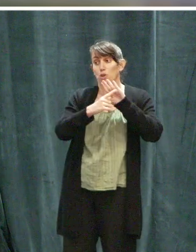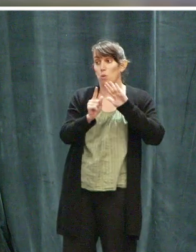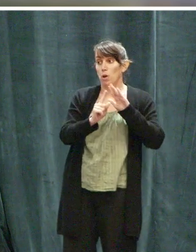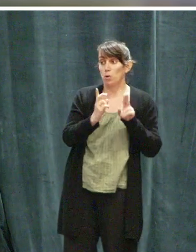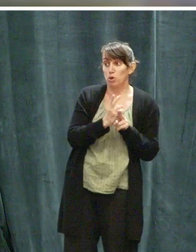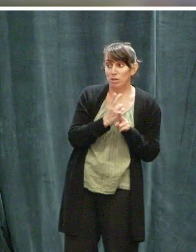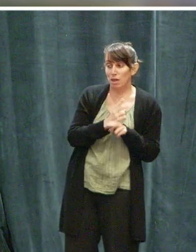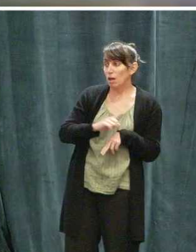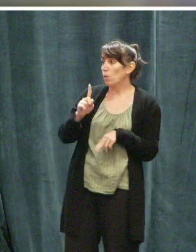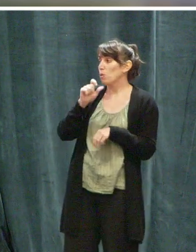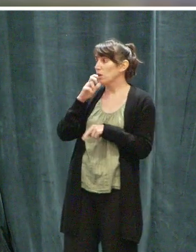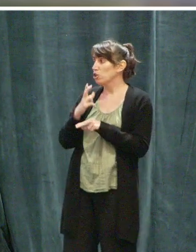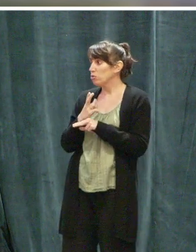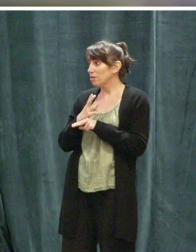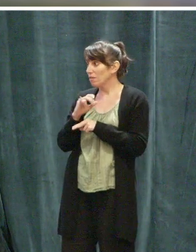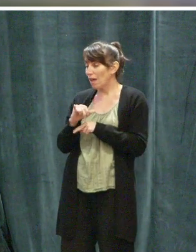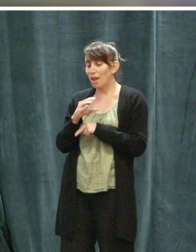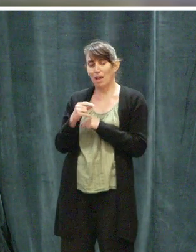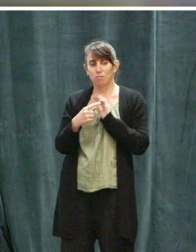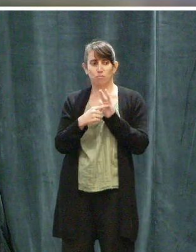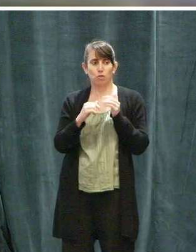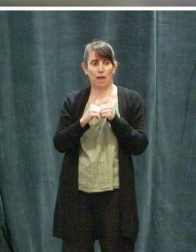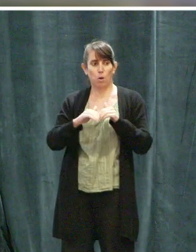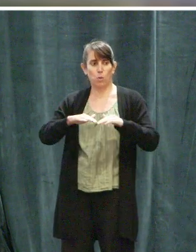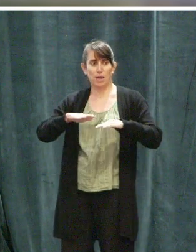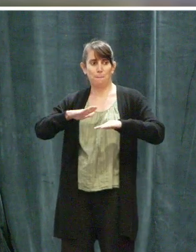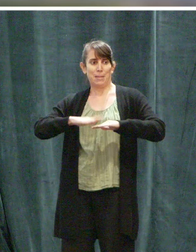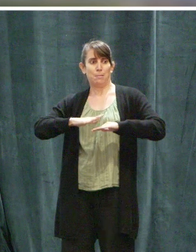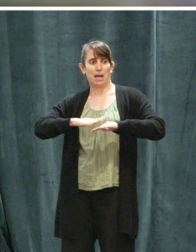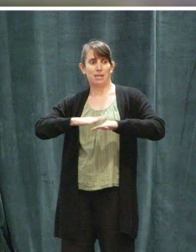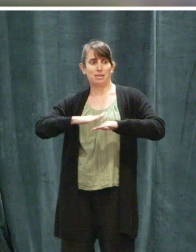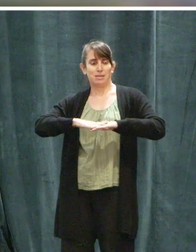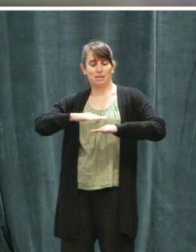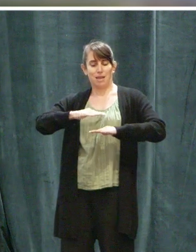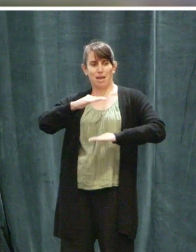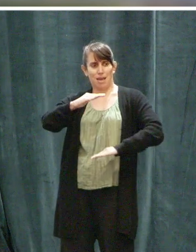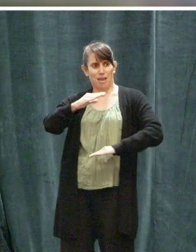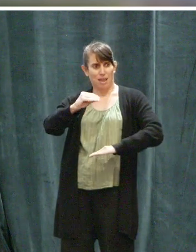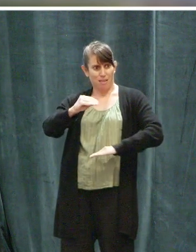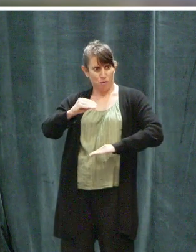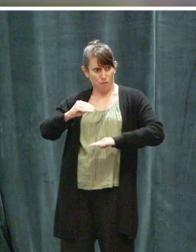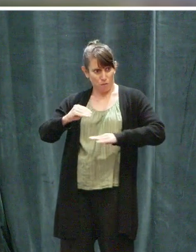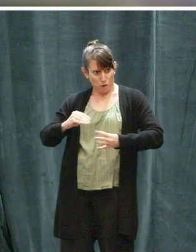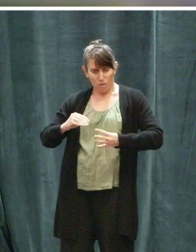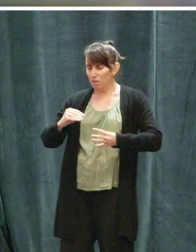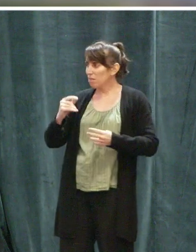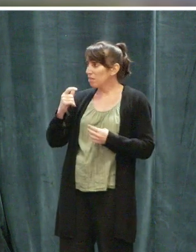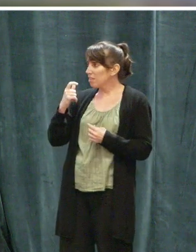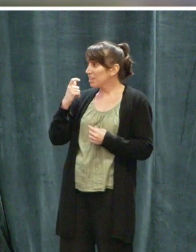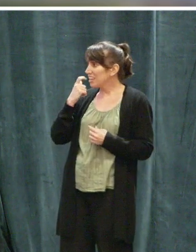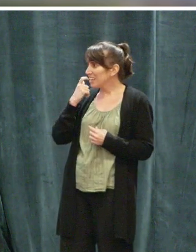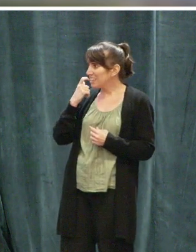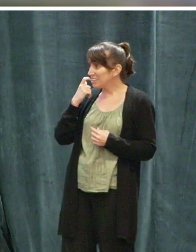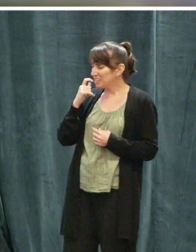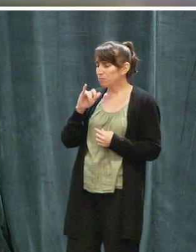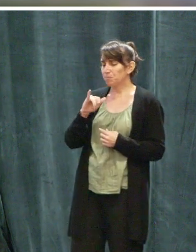about how we've minimized the height of the wall throughout the length of the project. And you had a fourth question on trees. Oh,